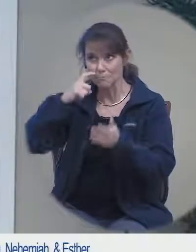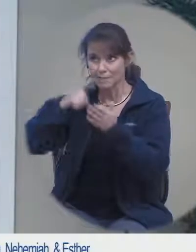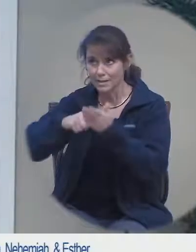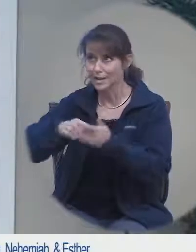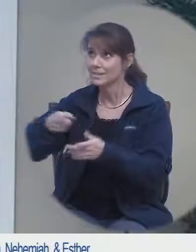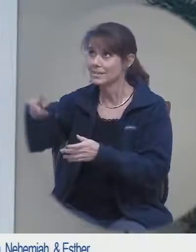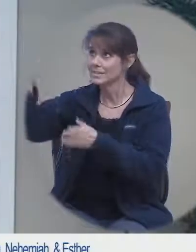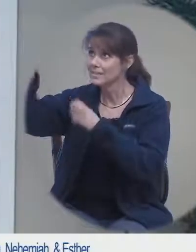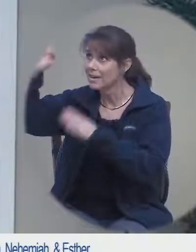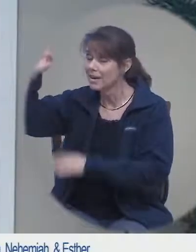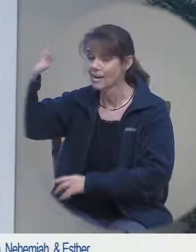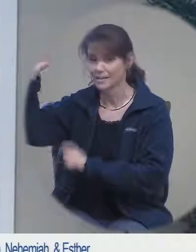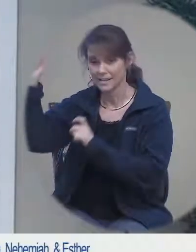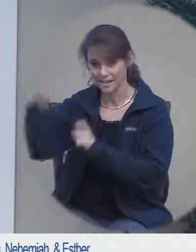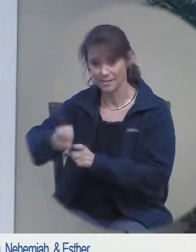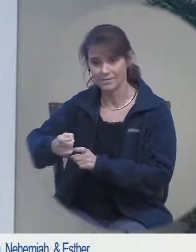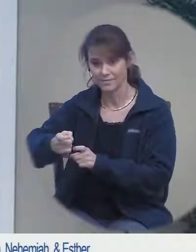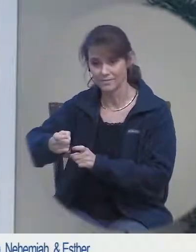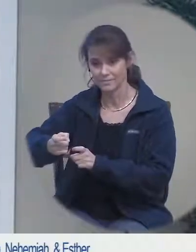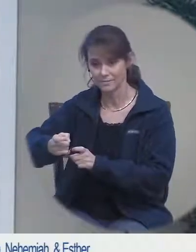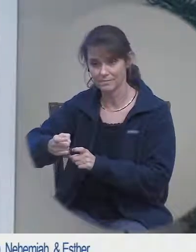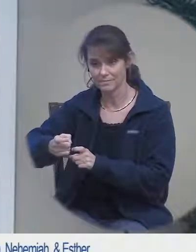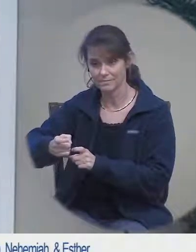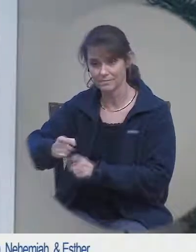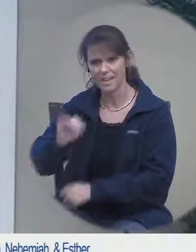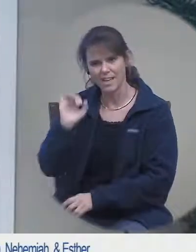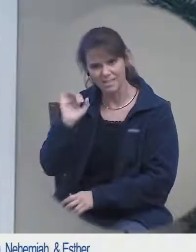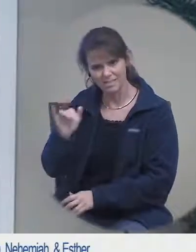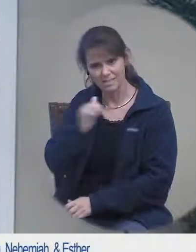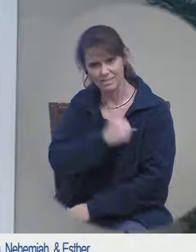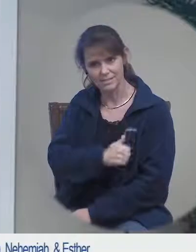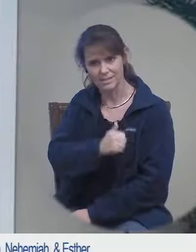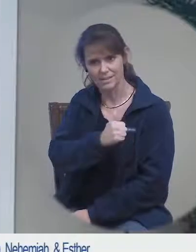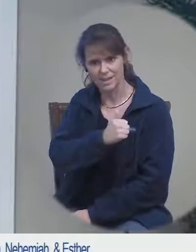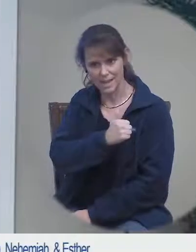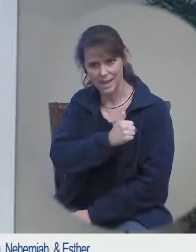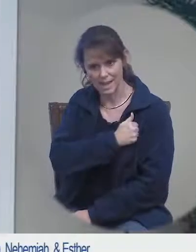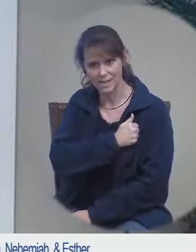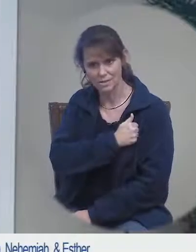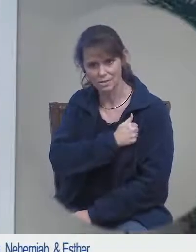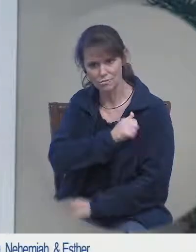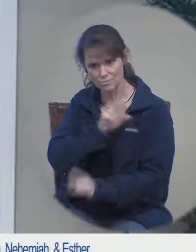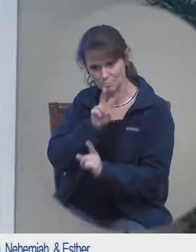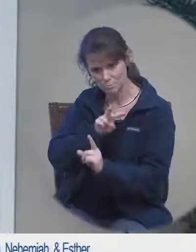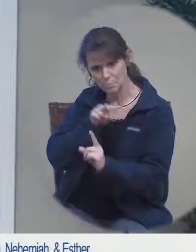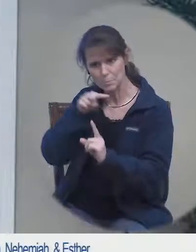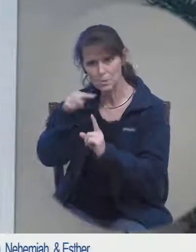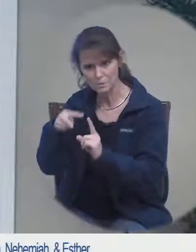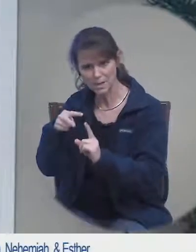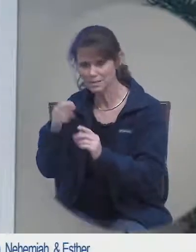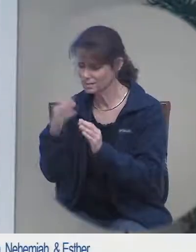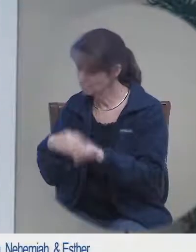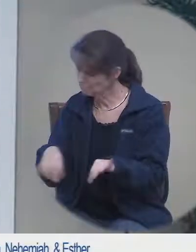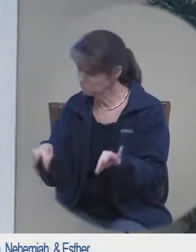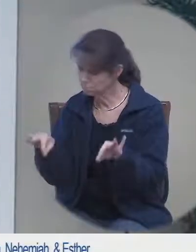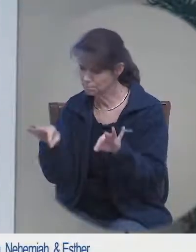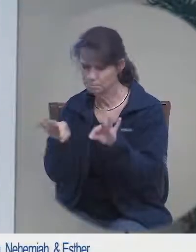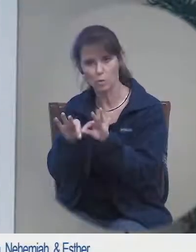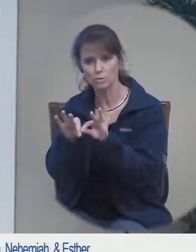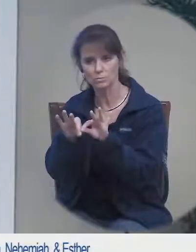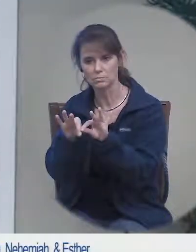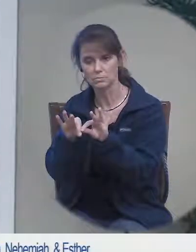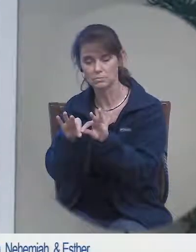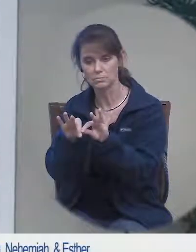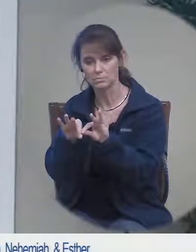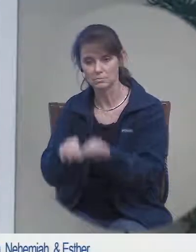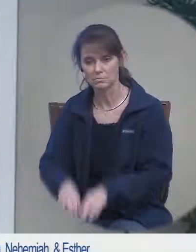that. And I think this is an attitude, a point of view, a perspective that is so vitally important. Did God